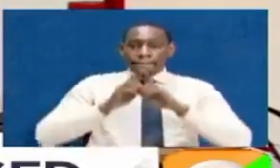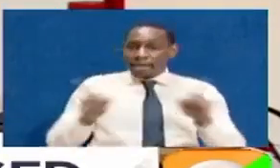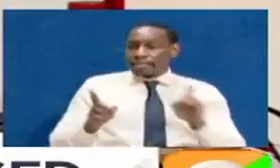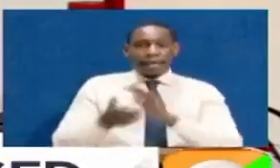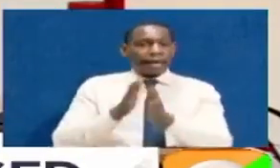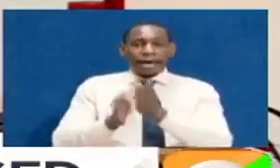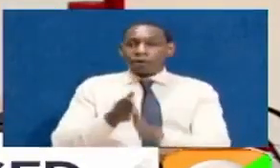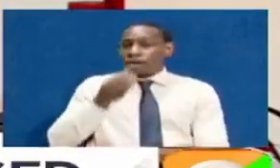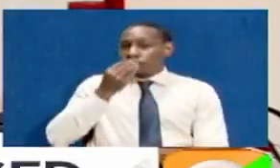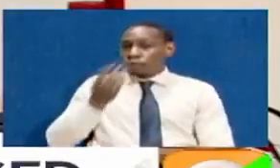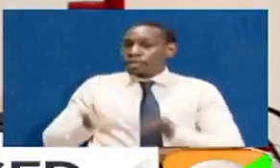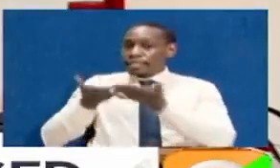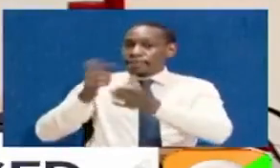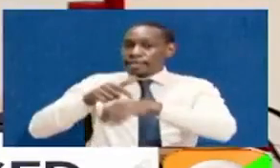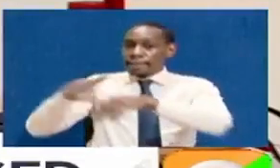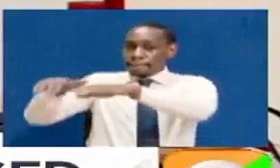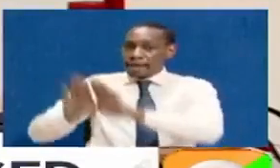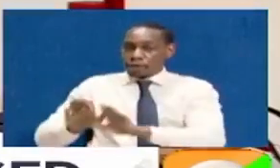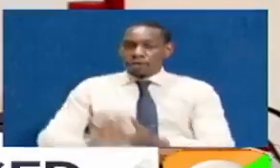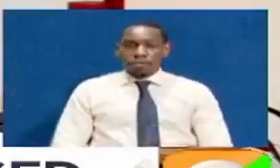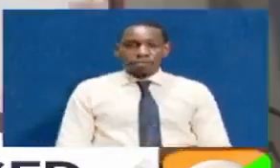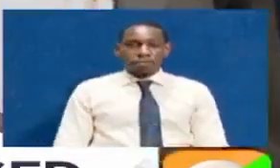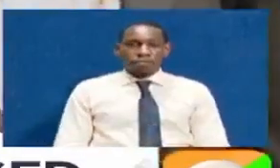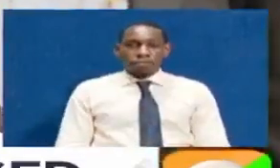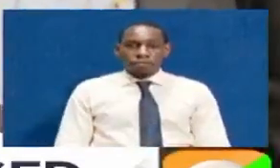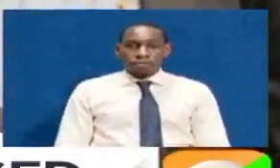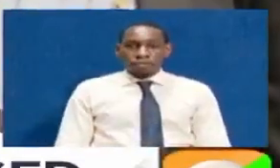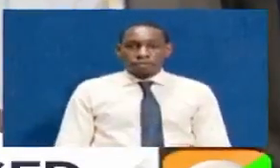however, be no food served at the funeral.